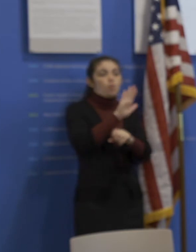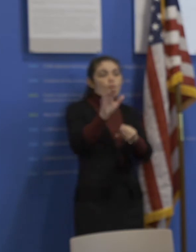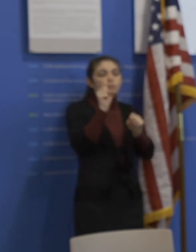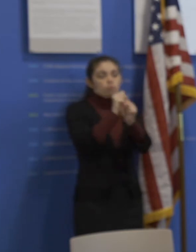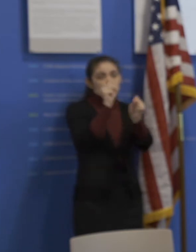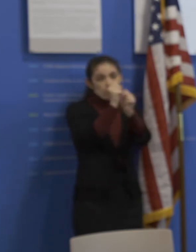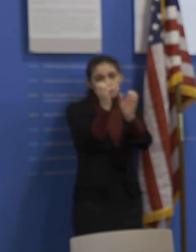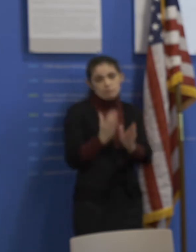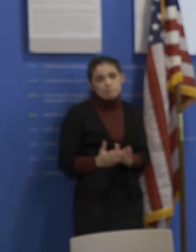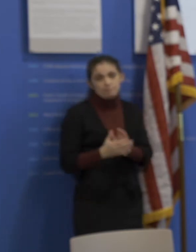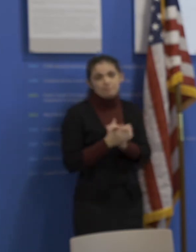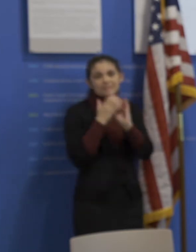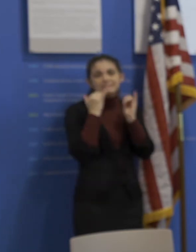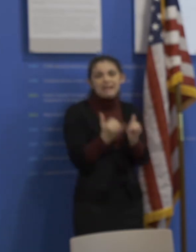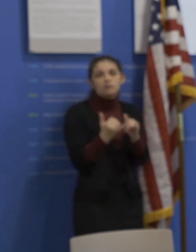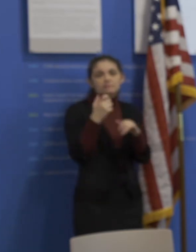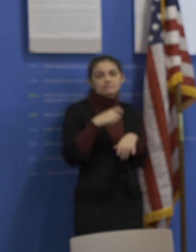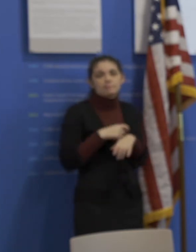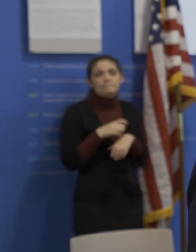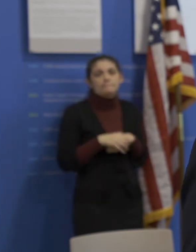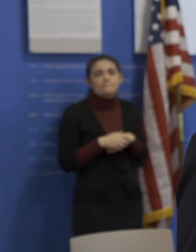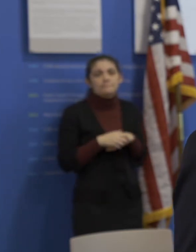workers. Now is the time.